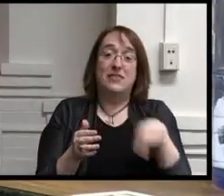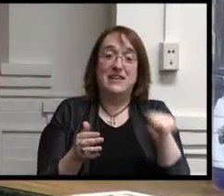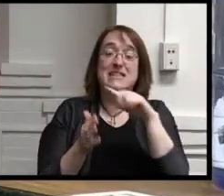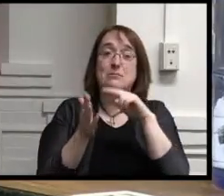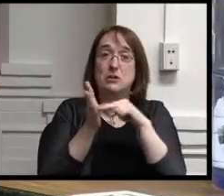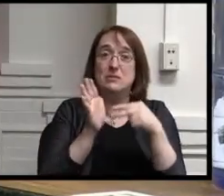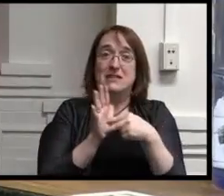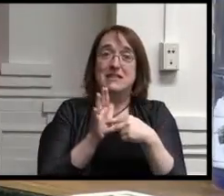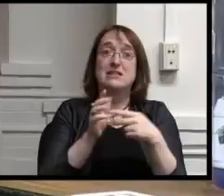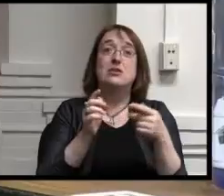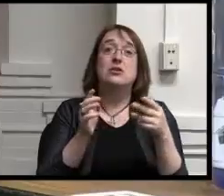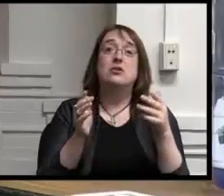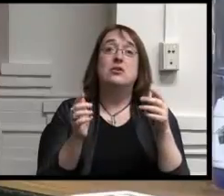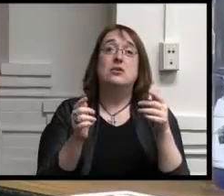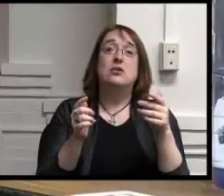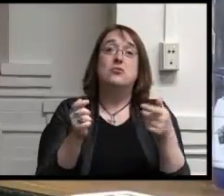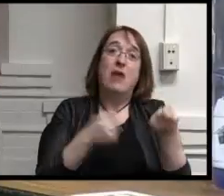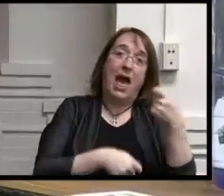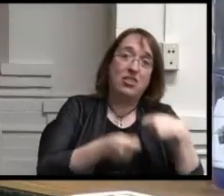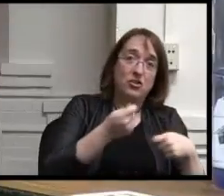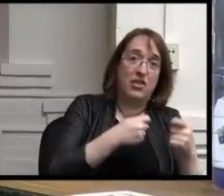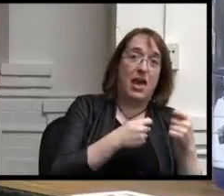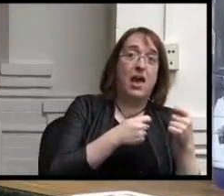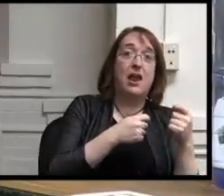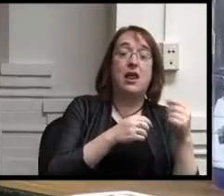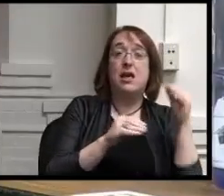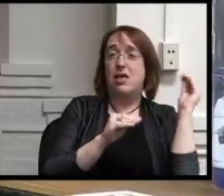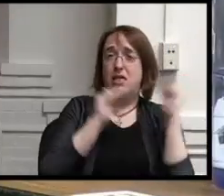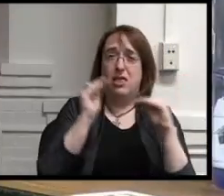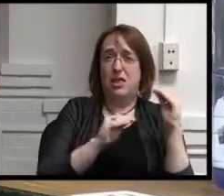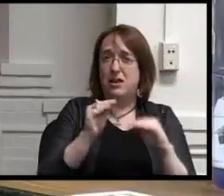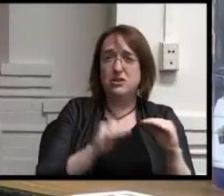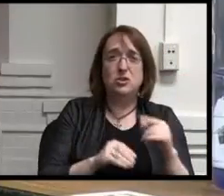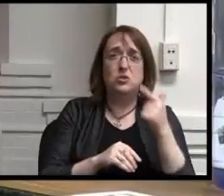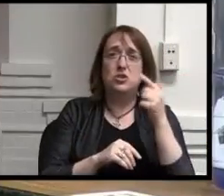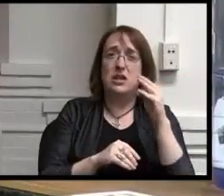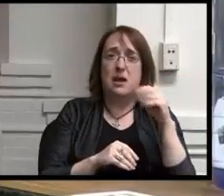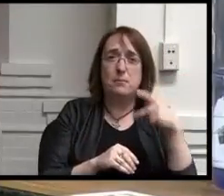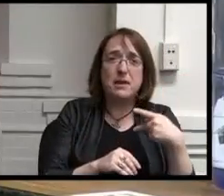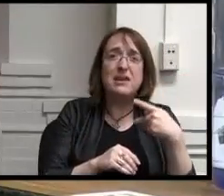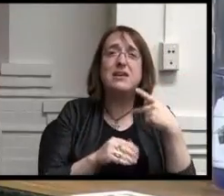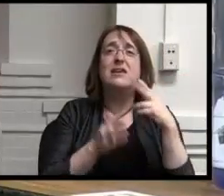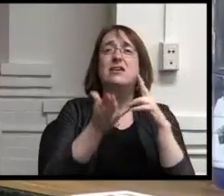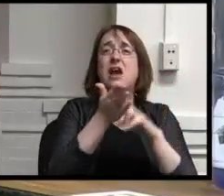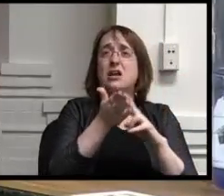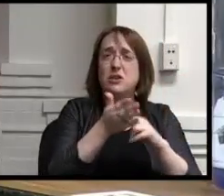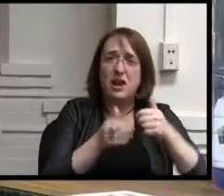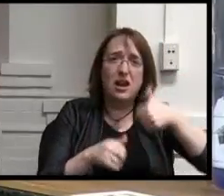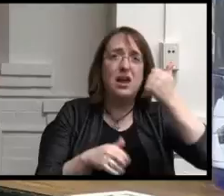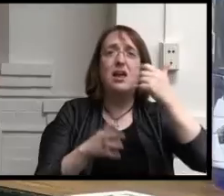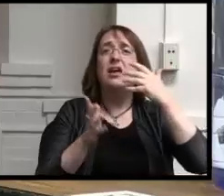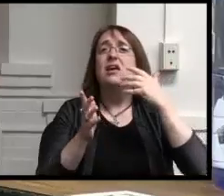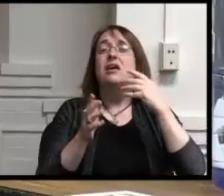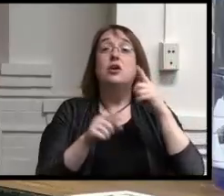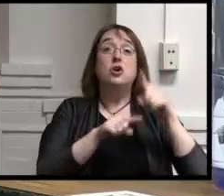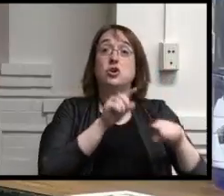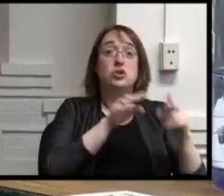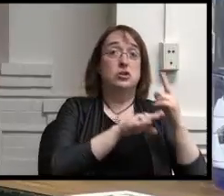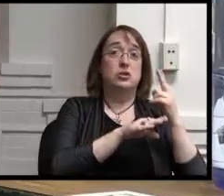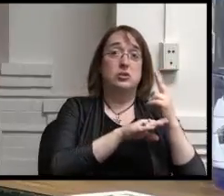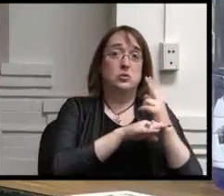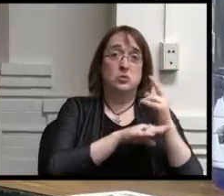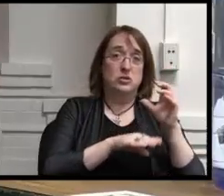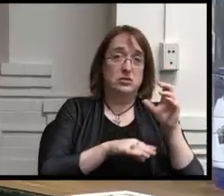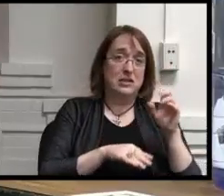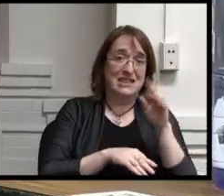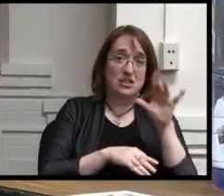purposes, rather than having built all of that into a GMP where there would have been markup on it as well. It wouldn't have required a use of contingency, but the original